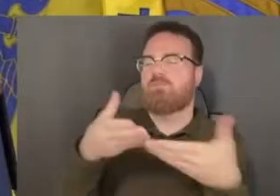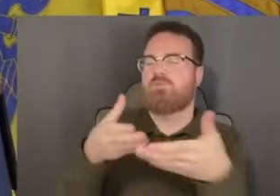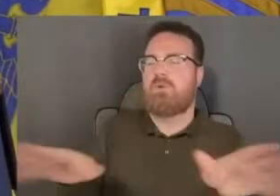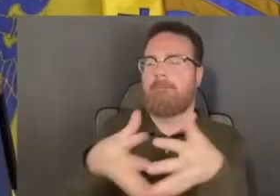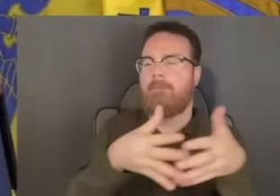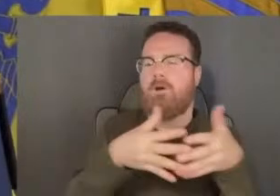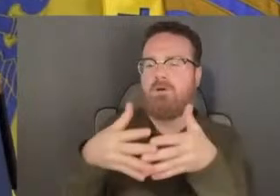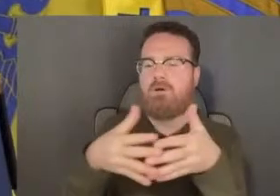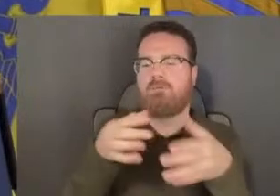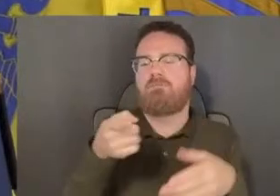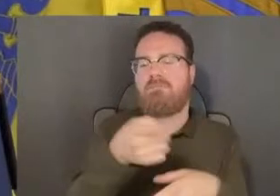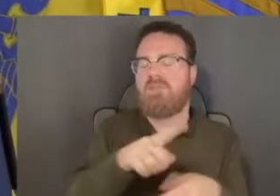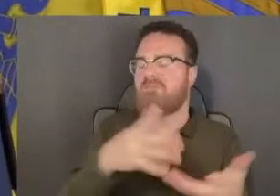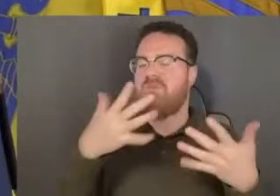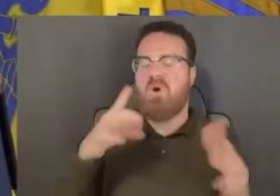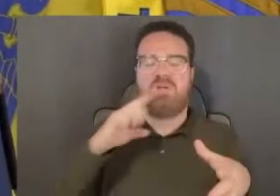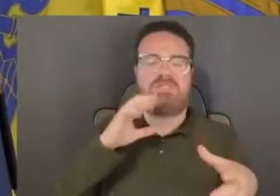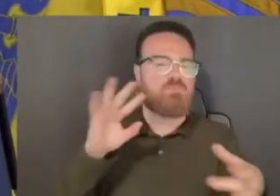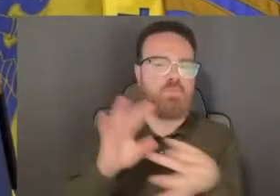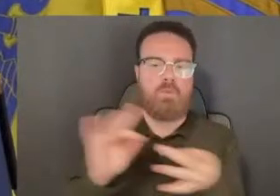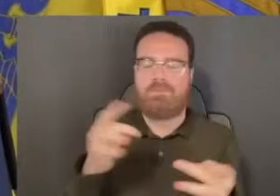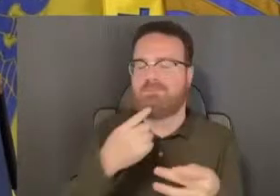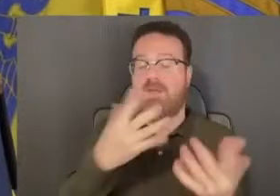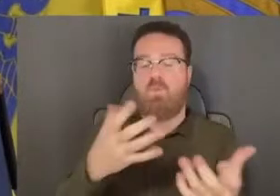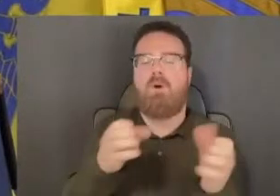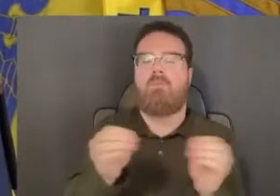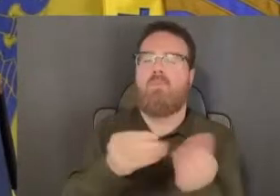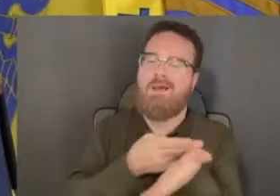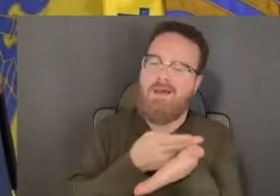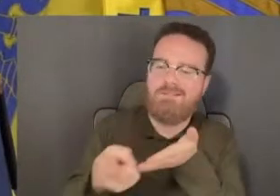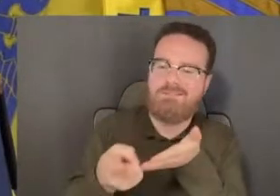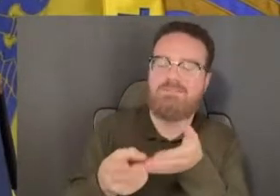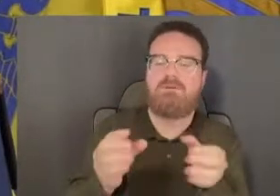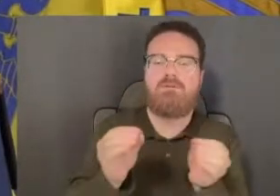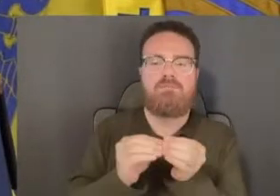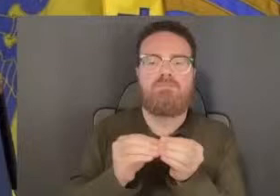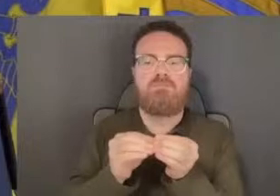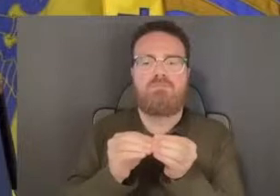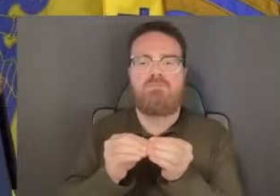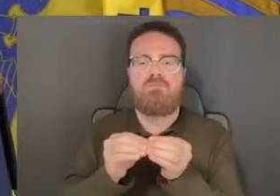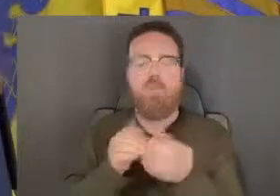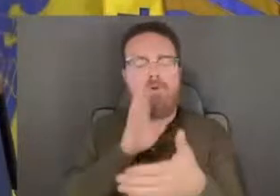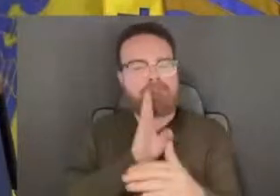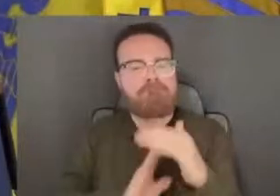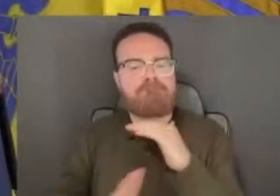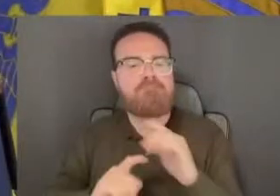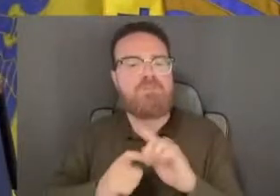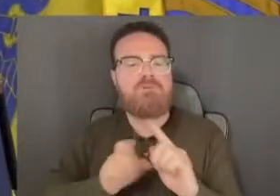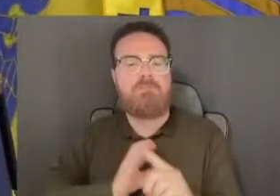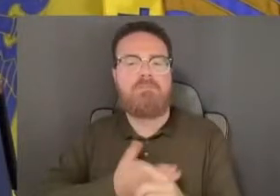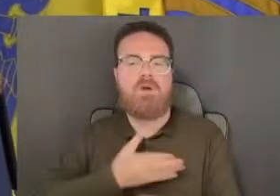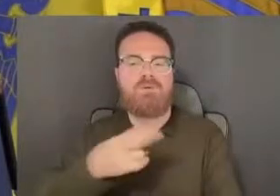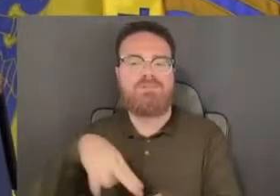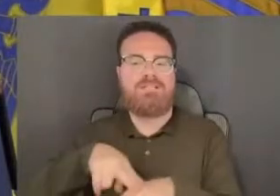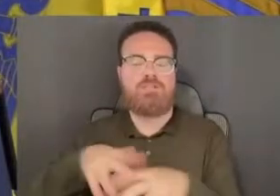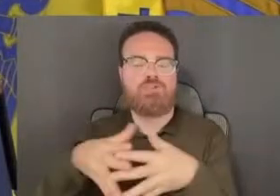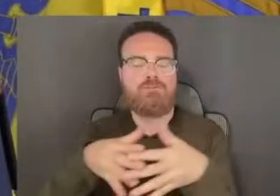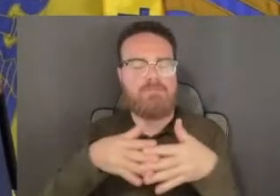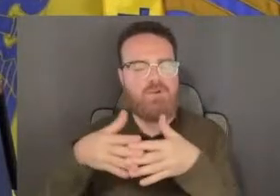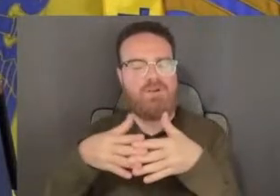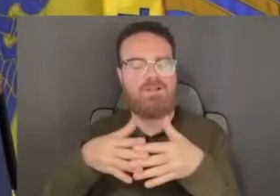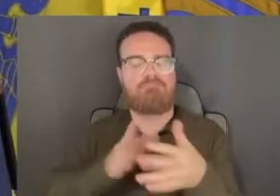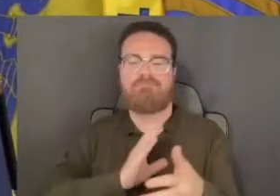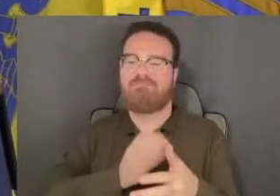more honesty and humility from our nation's healthcare leaders. And if we're